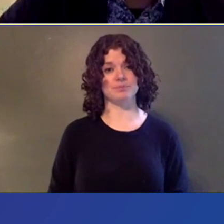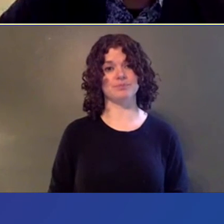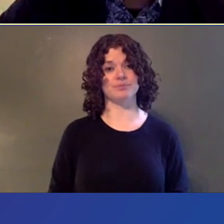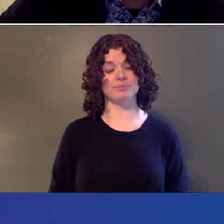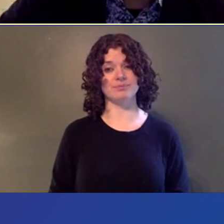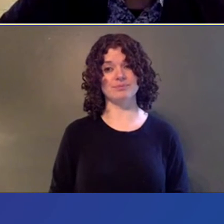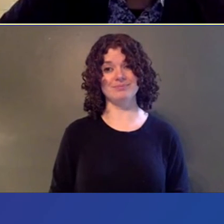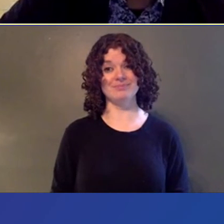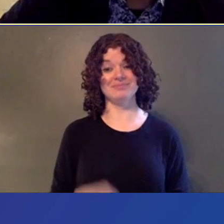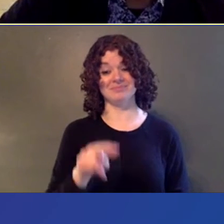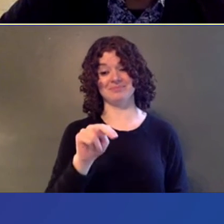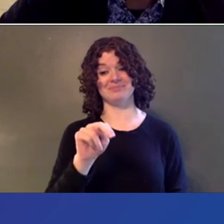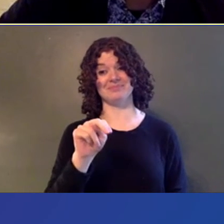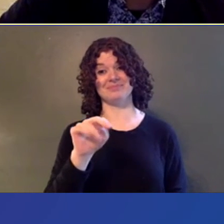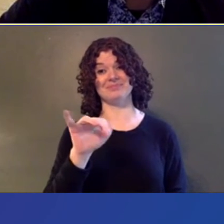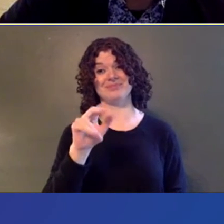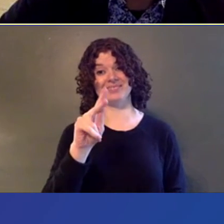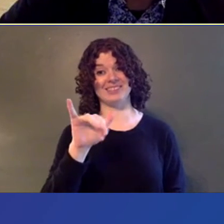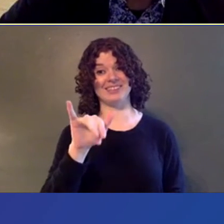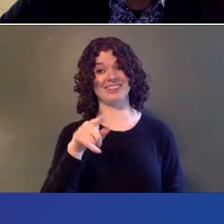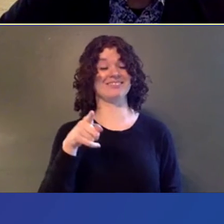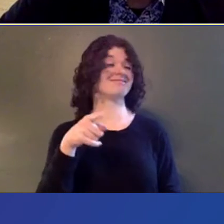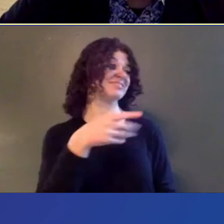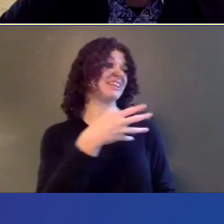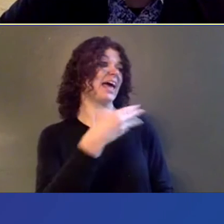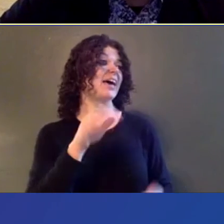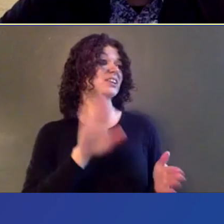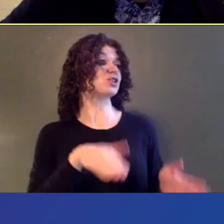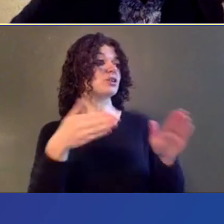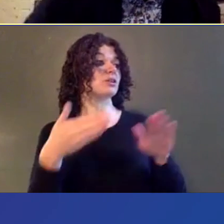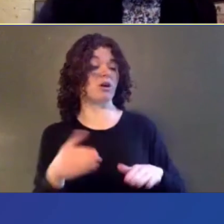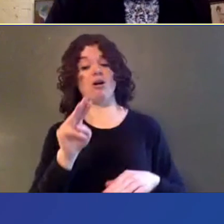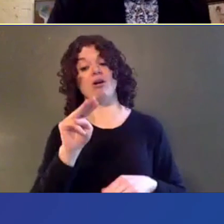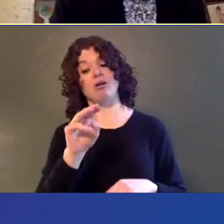Yes, and mortality. Yeah.